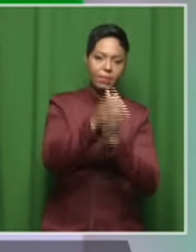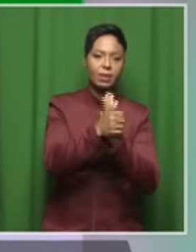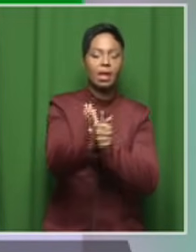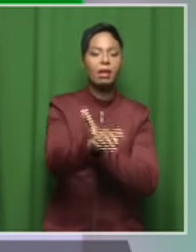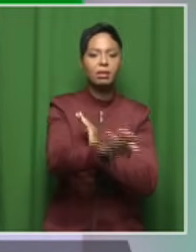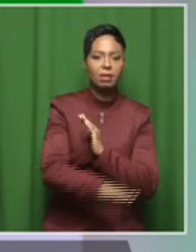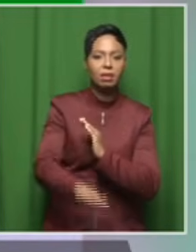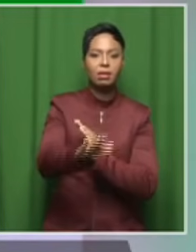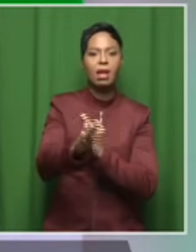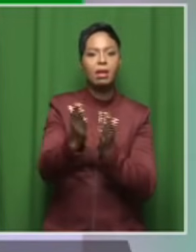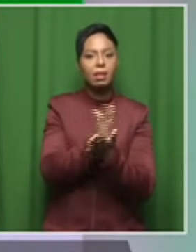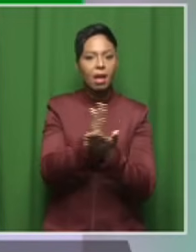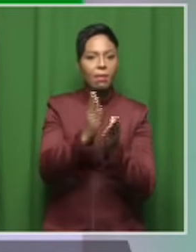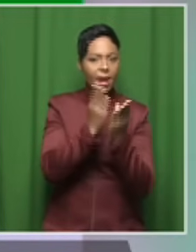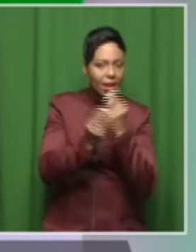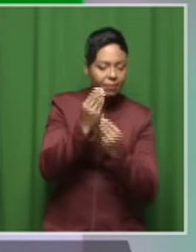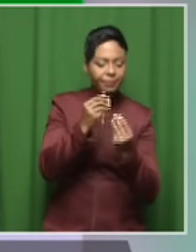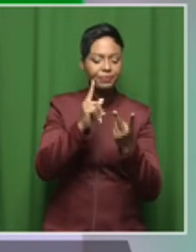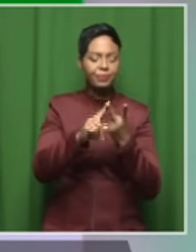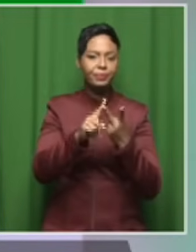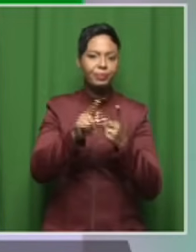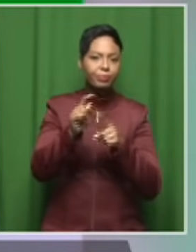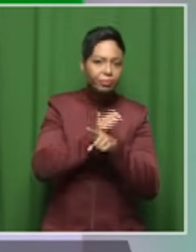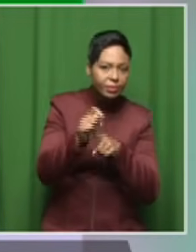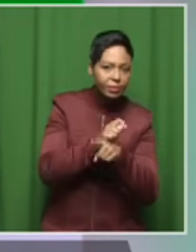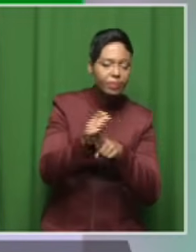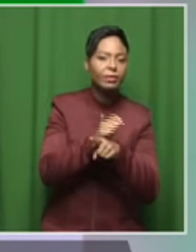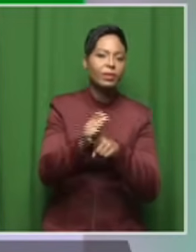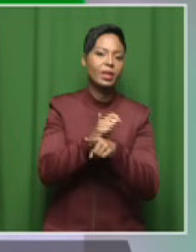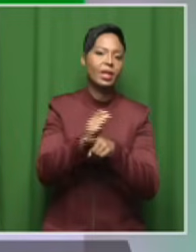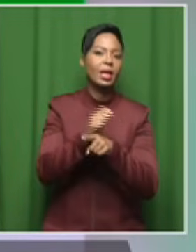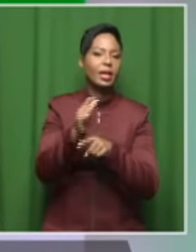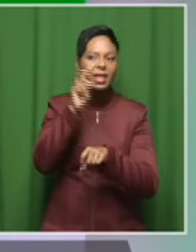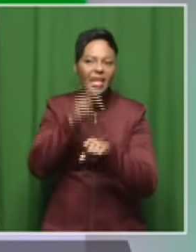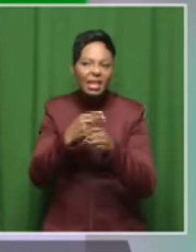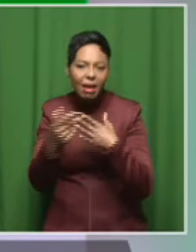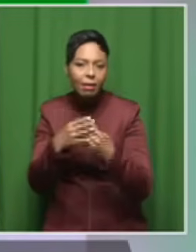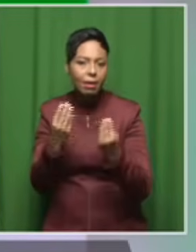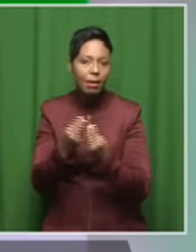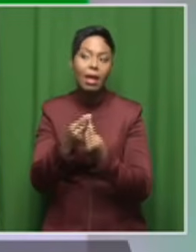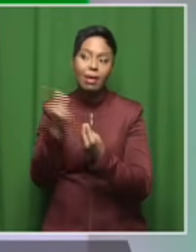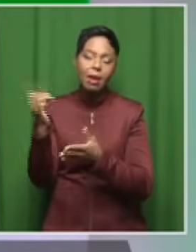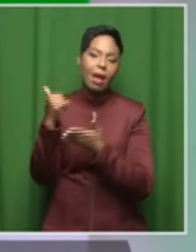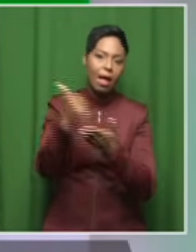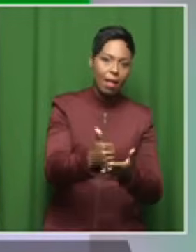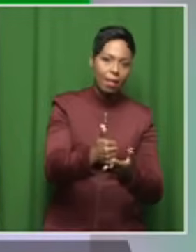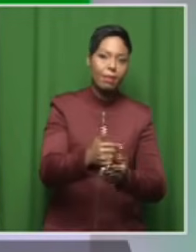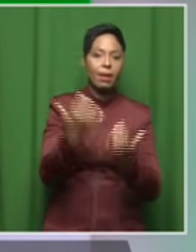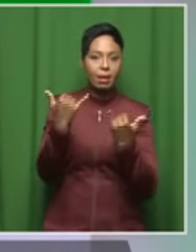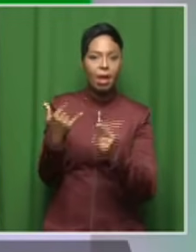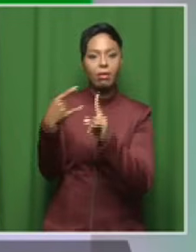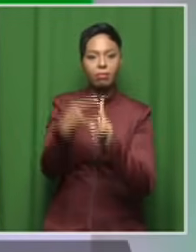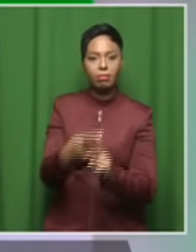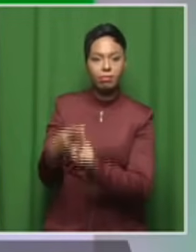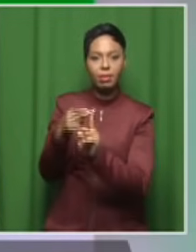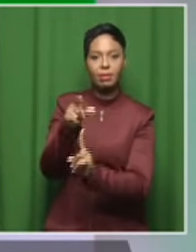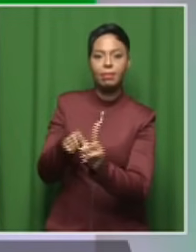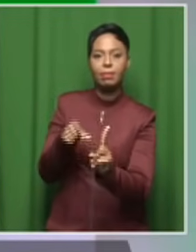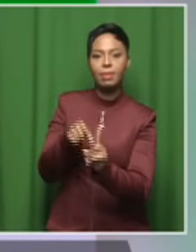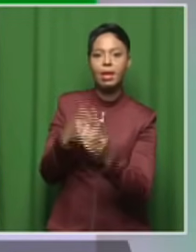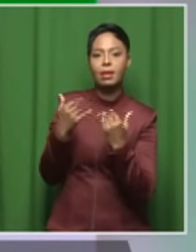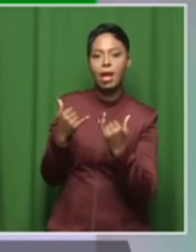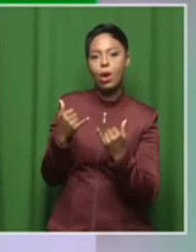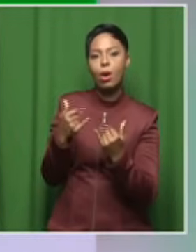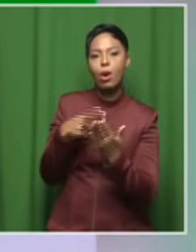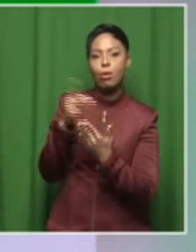centres with learning and training requirements. And to talk to us more about this, we joined virtually now by Santa Shoebox